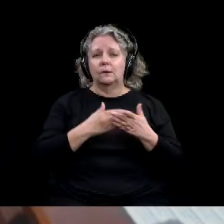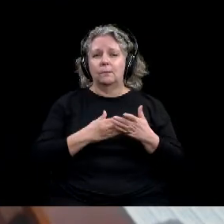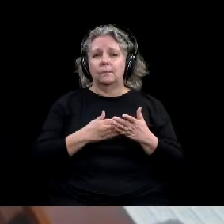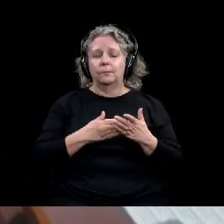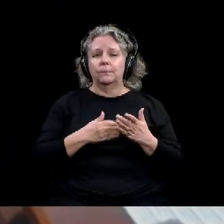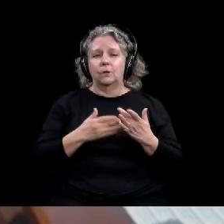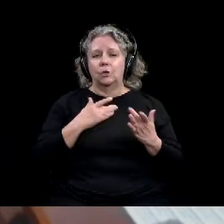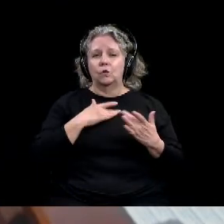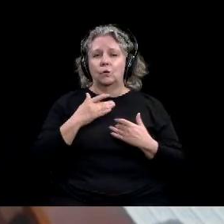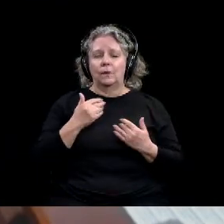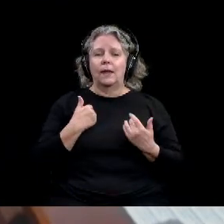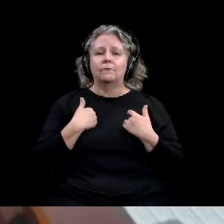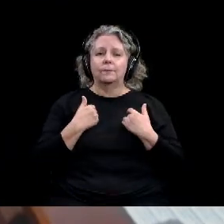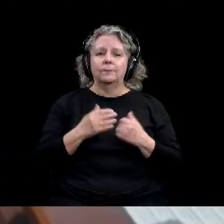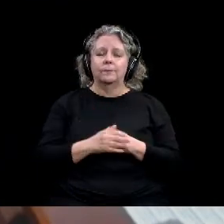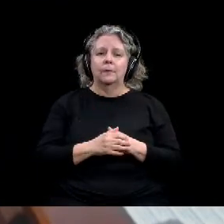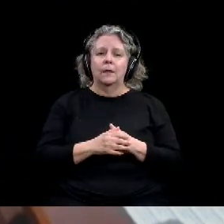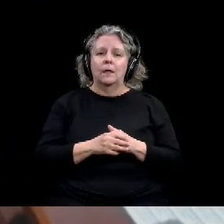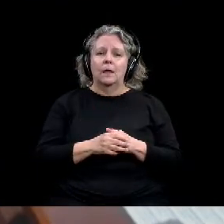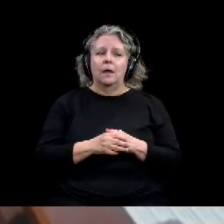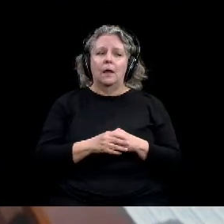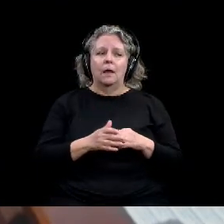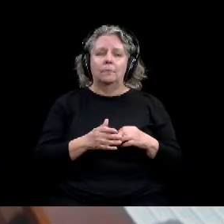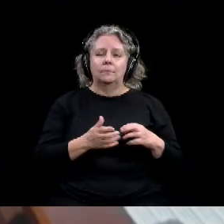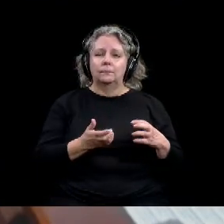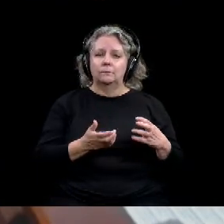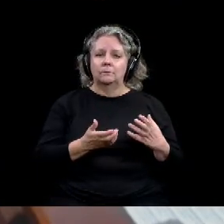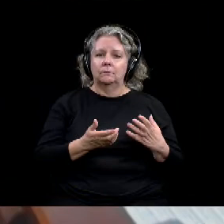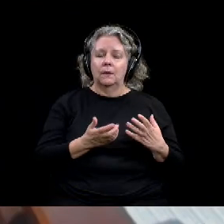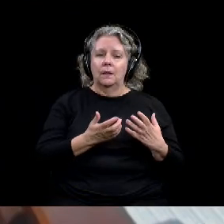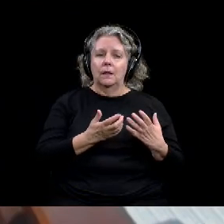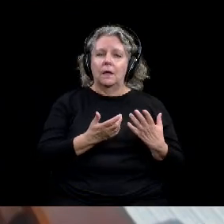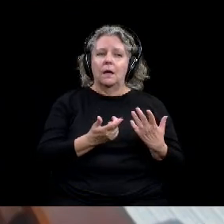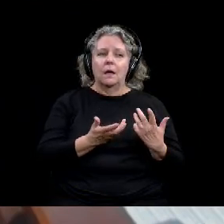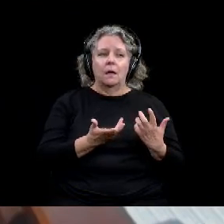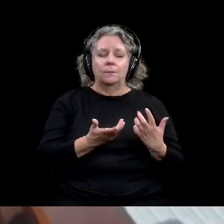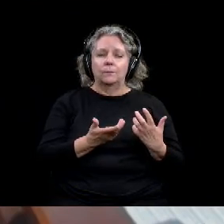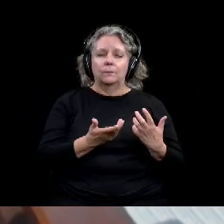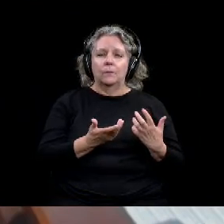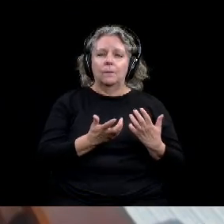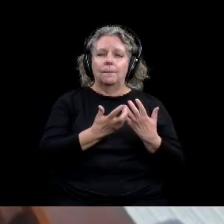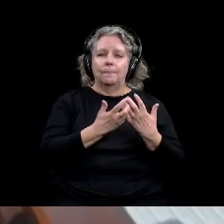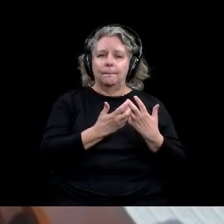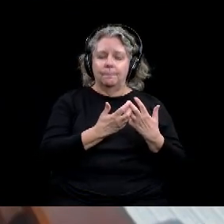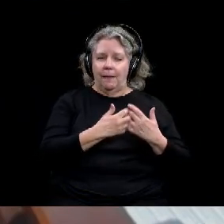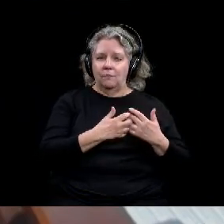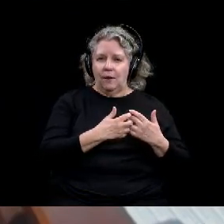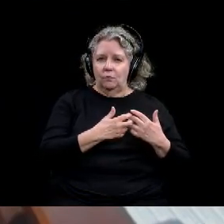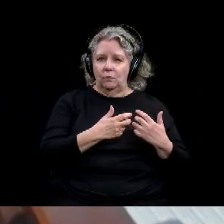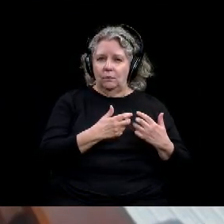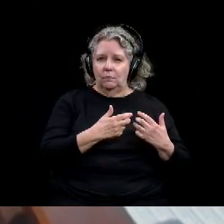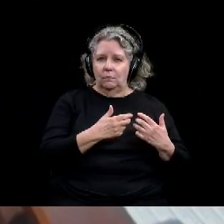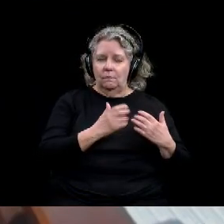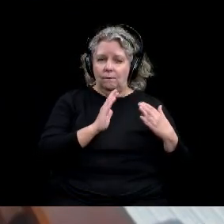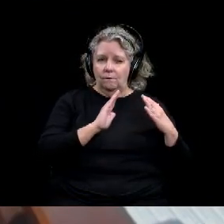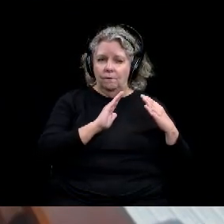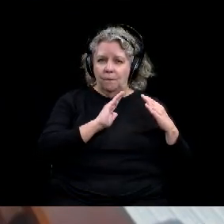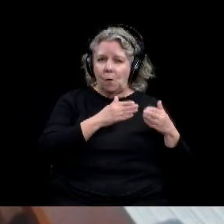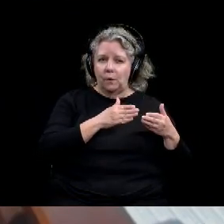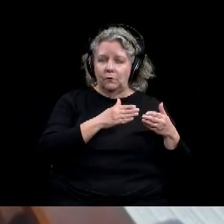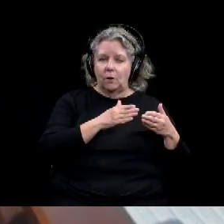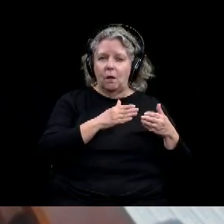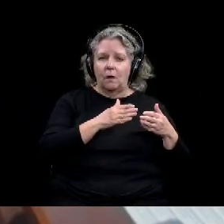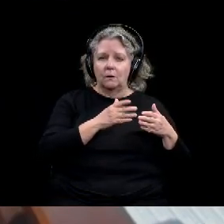ability to produce testing for coronavirus at the expense of other tests that they generally